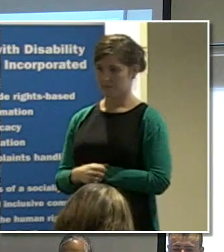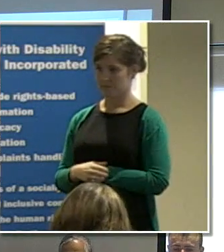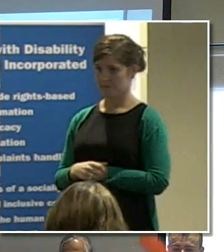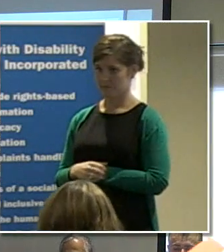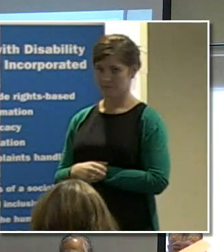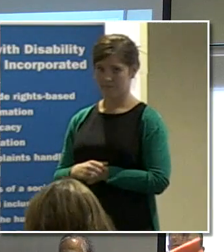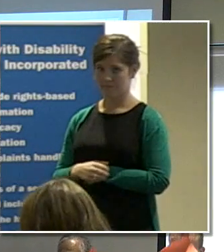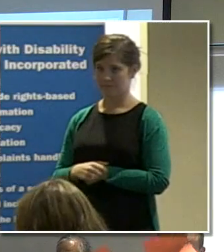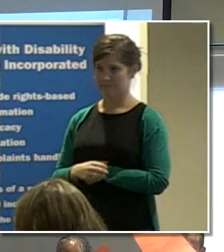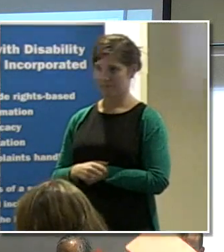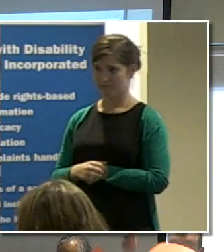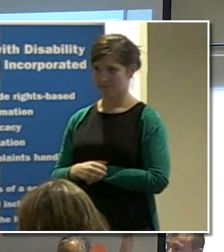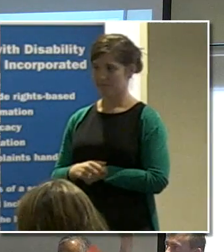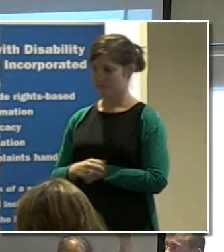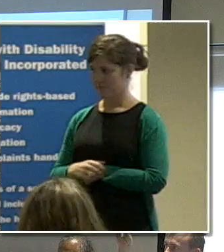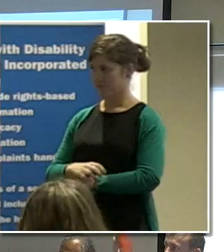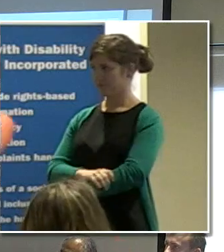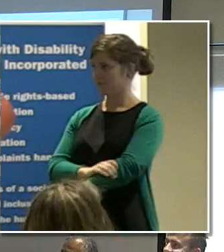Show your red. Thank you.